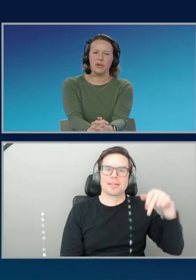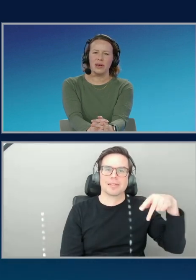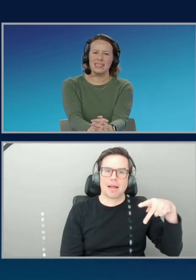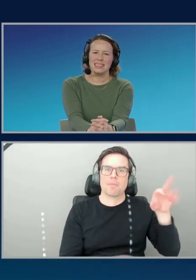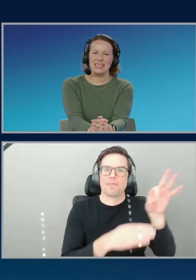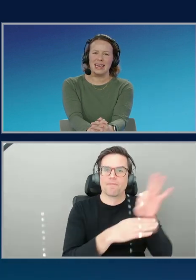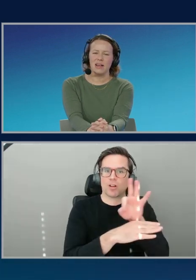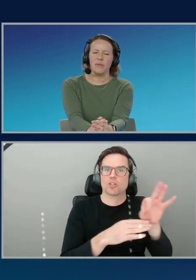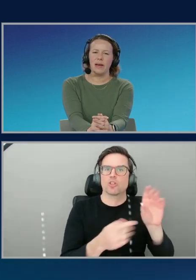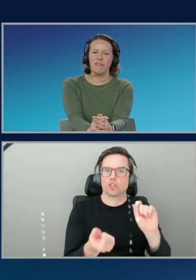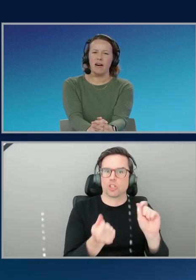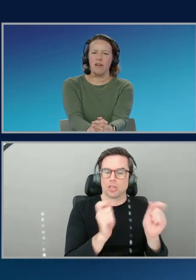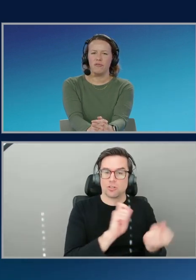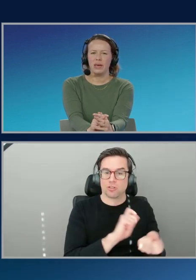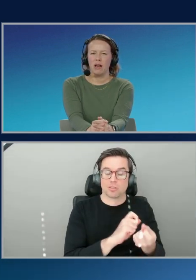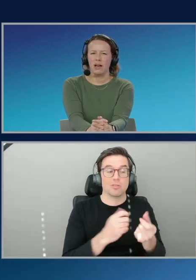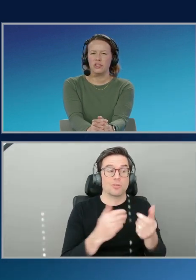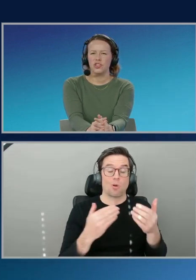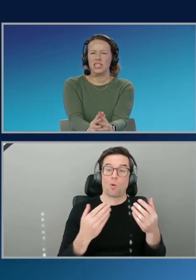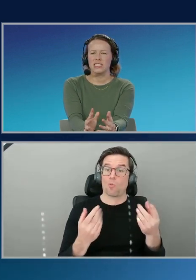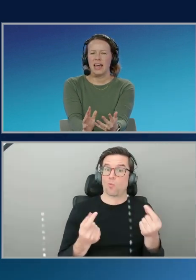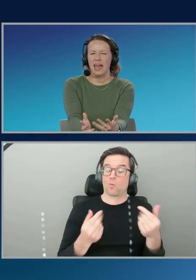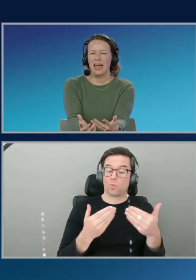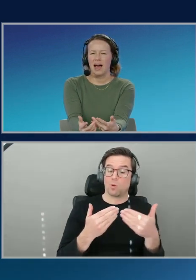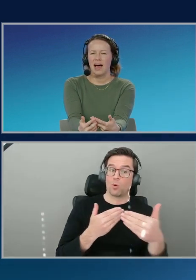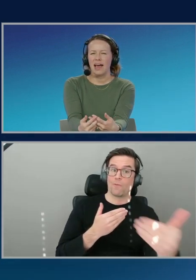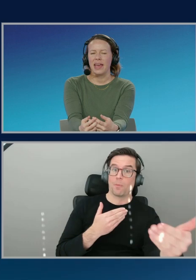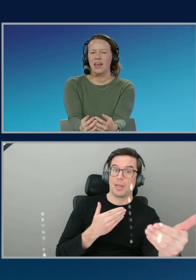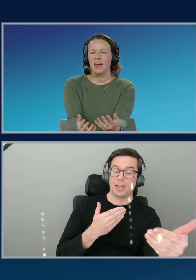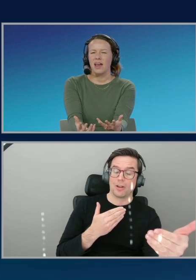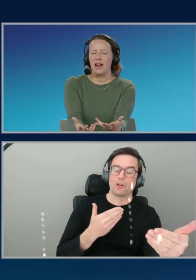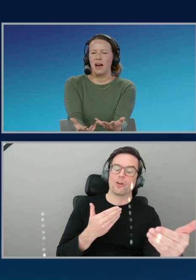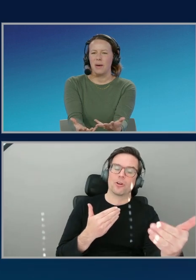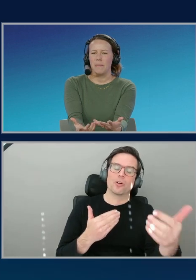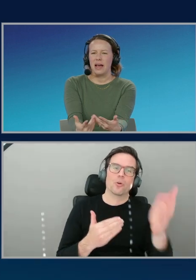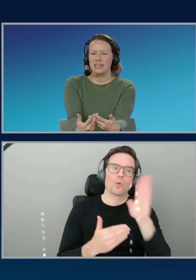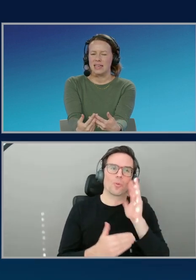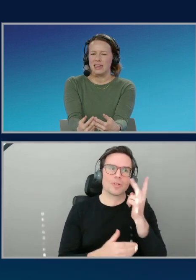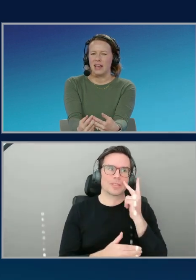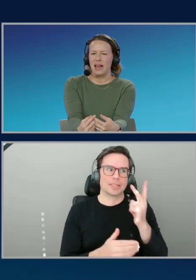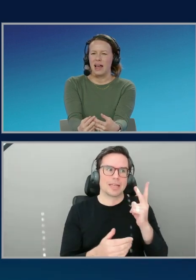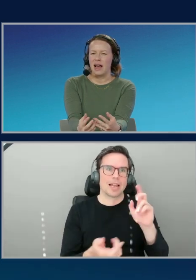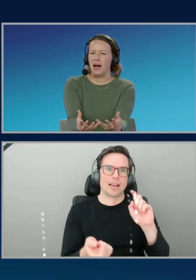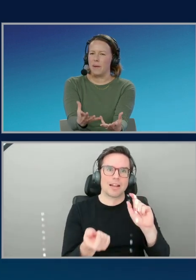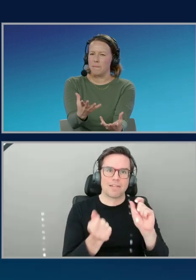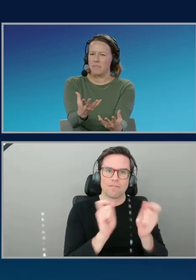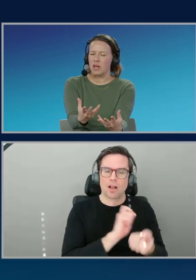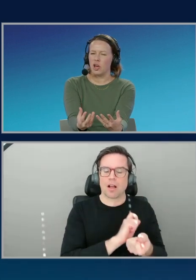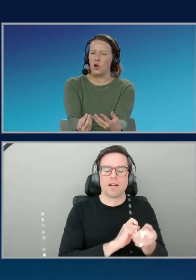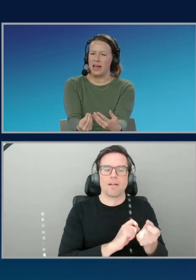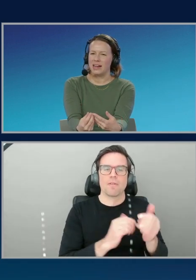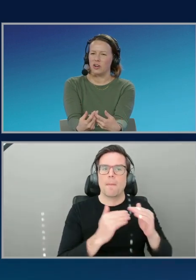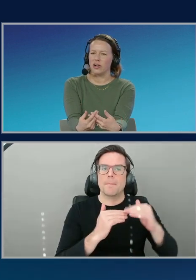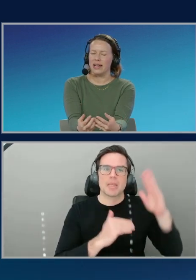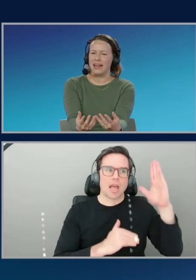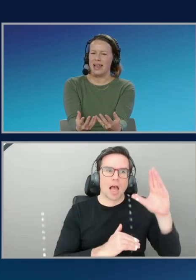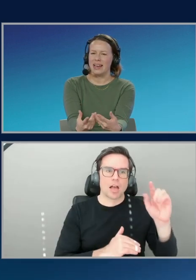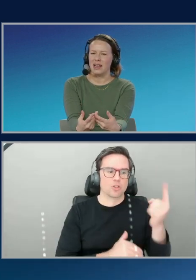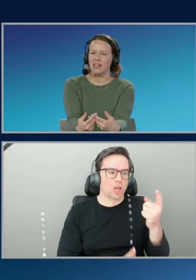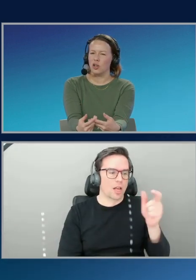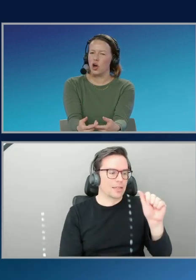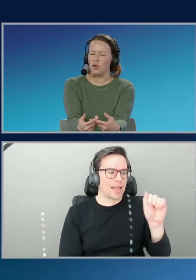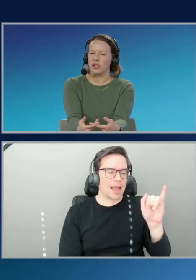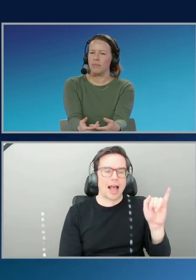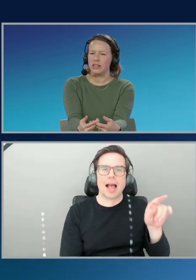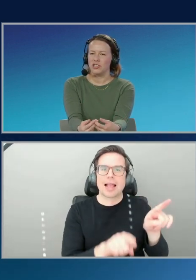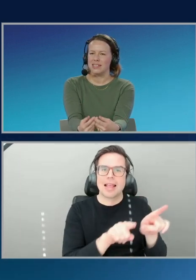think we're going to see it evolve beyond just AI as a code editor and